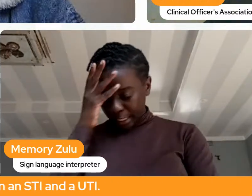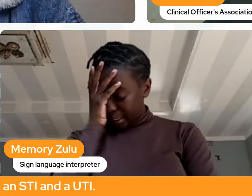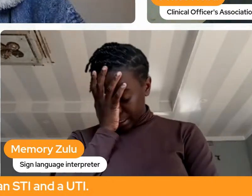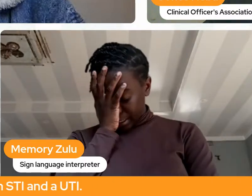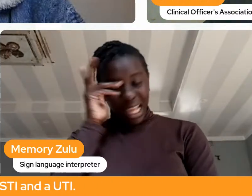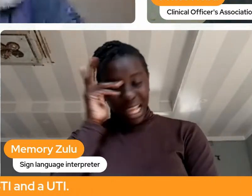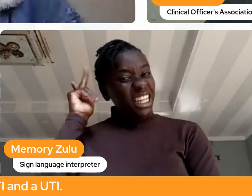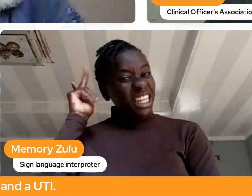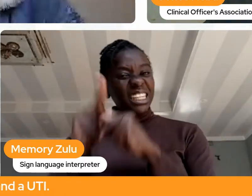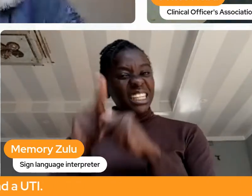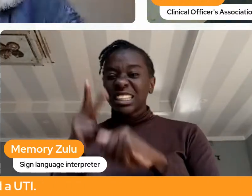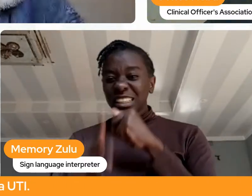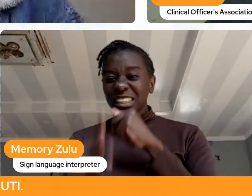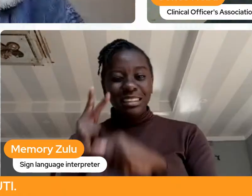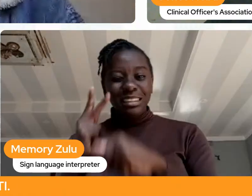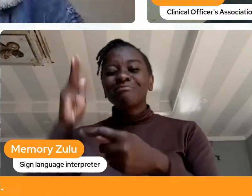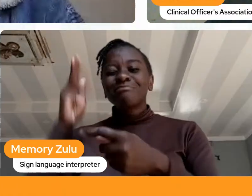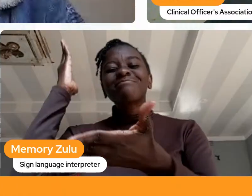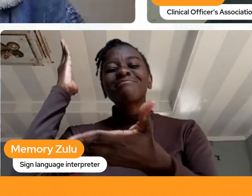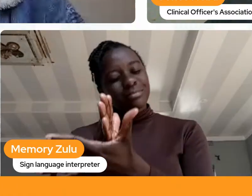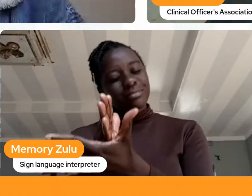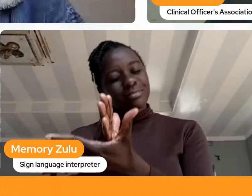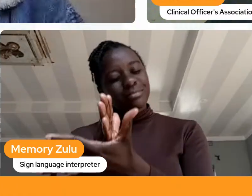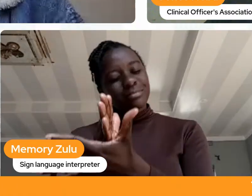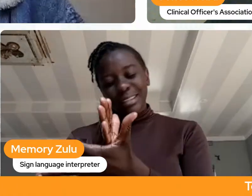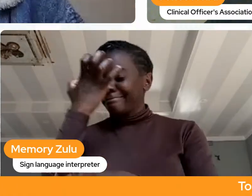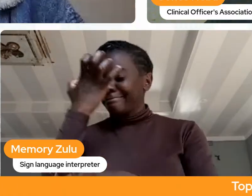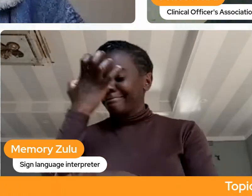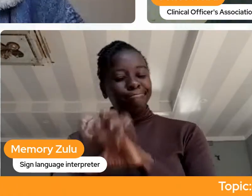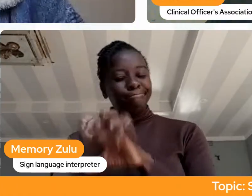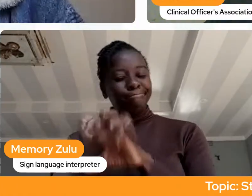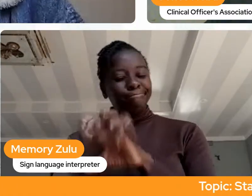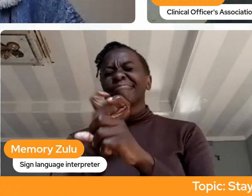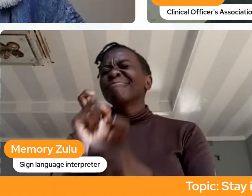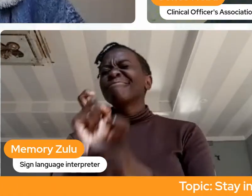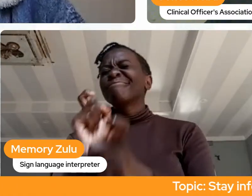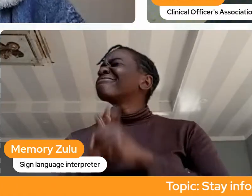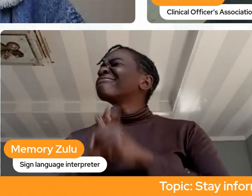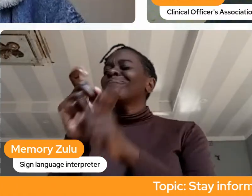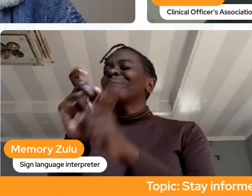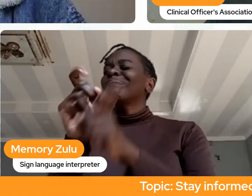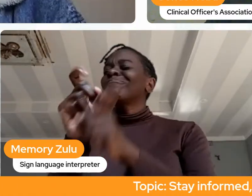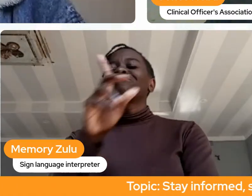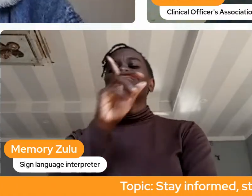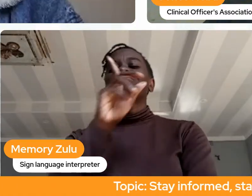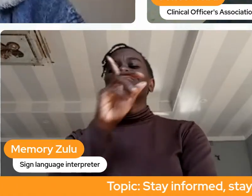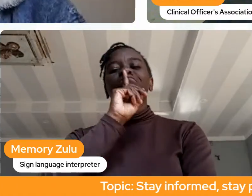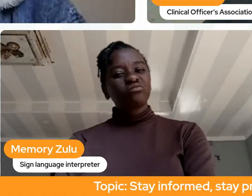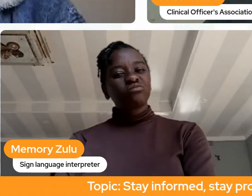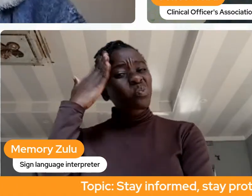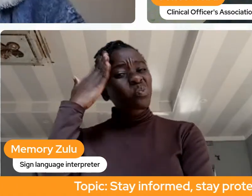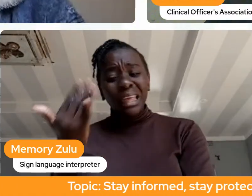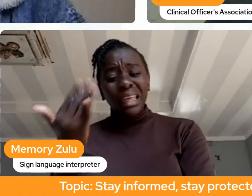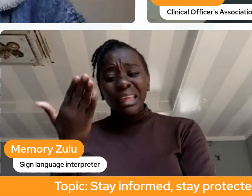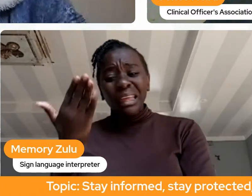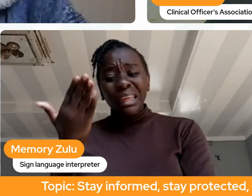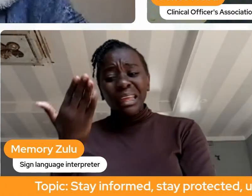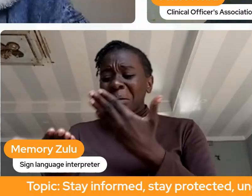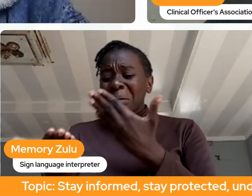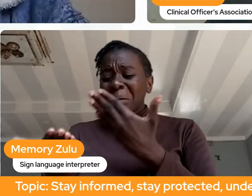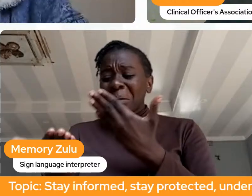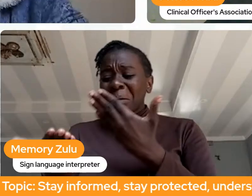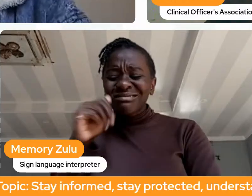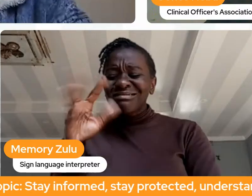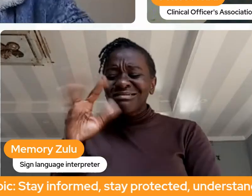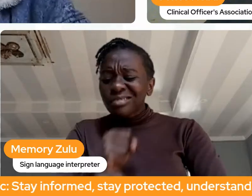time. So you'd find to say at 13 years, somebody is already engaging in sexual activities. Also, if